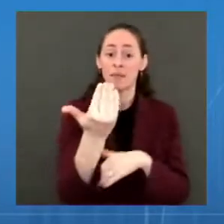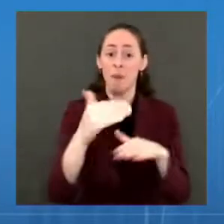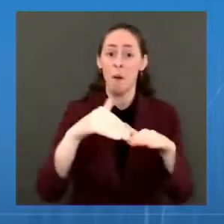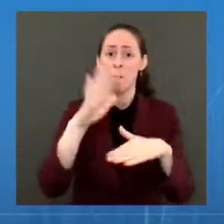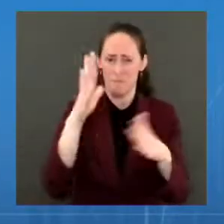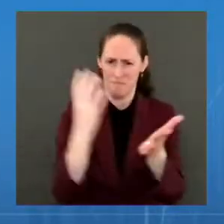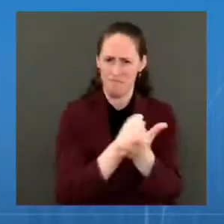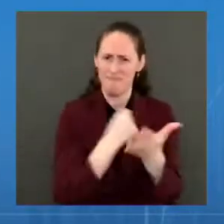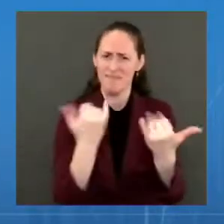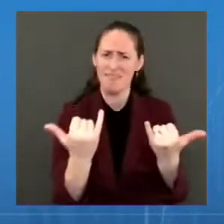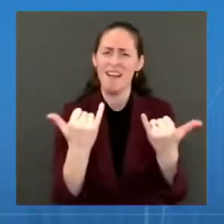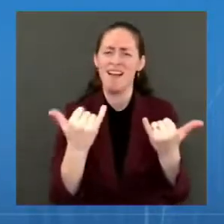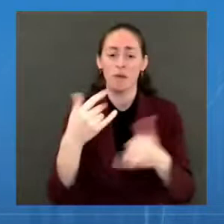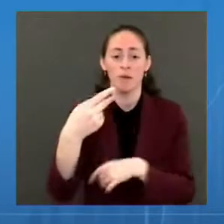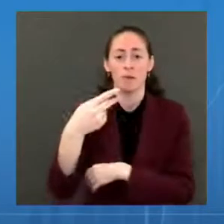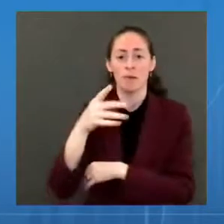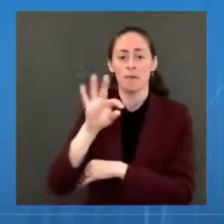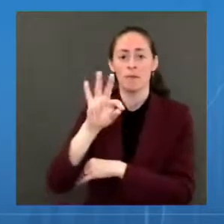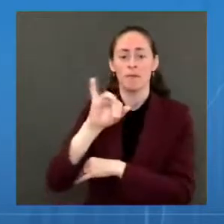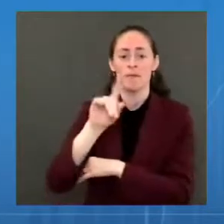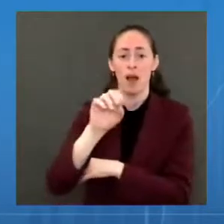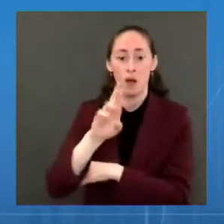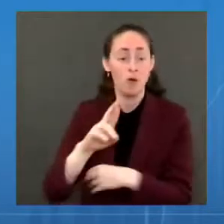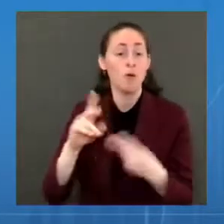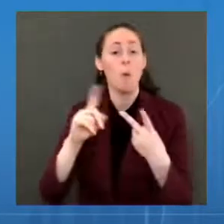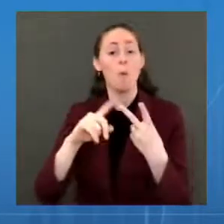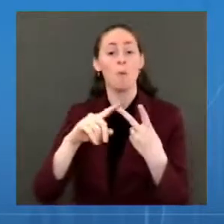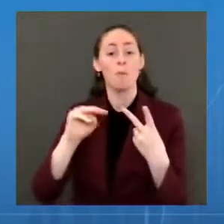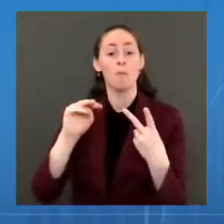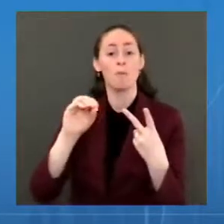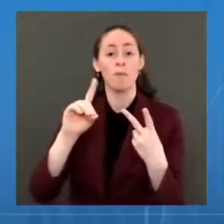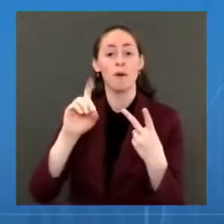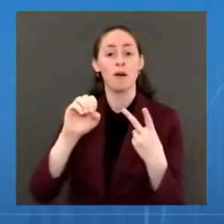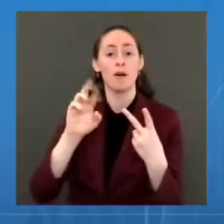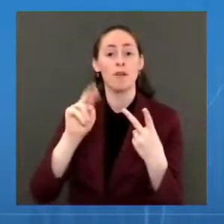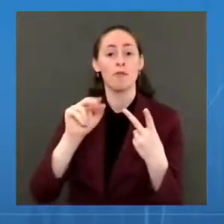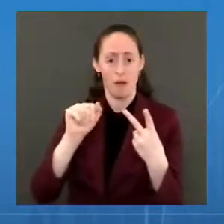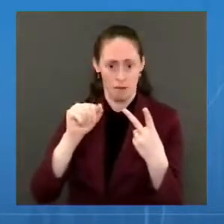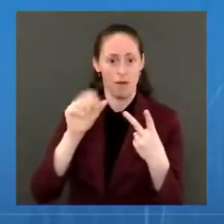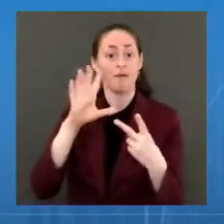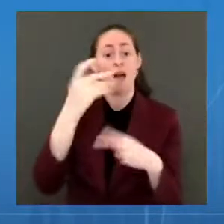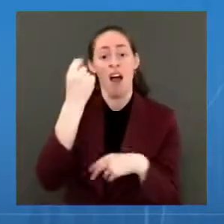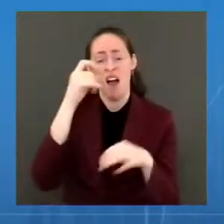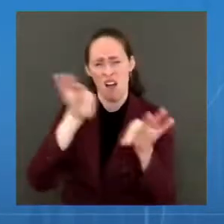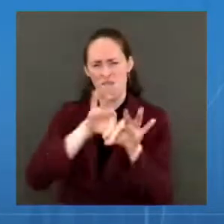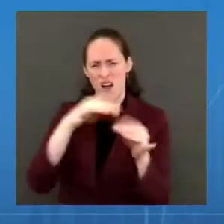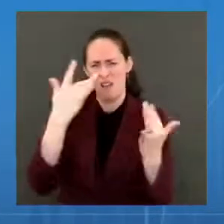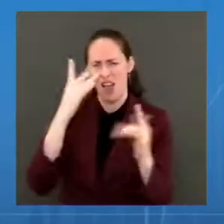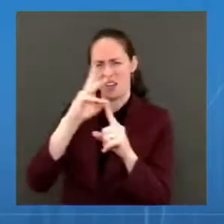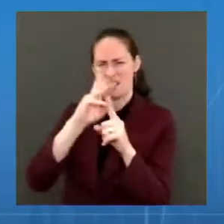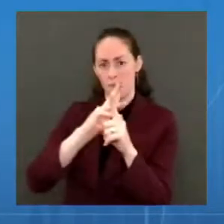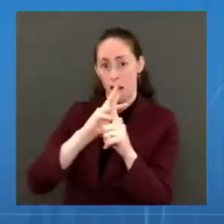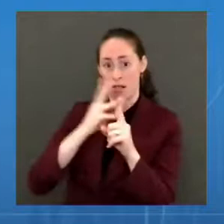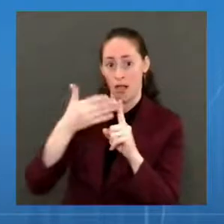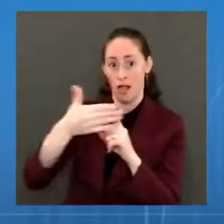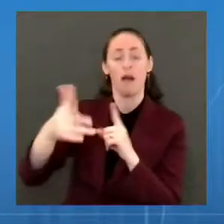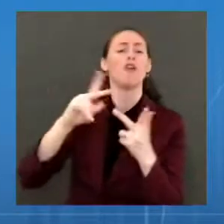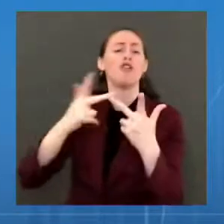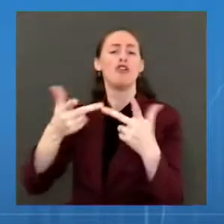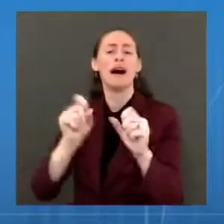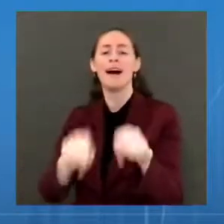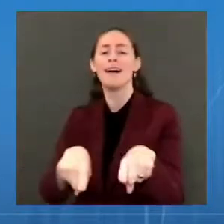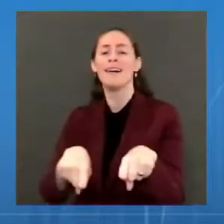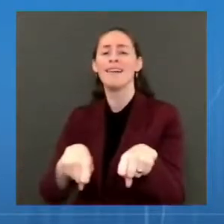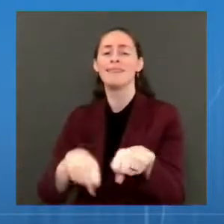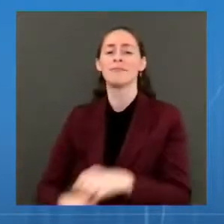Pfizer-BioNTech or Moderna vaccine at least 6 months after their second dose. That means everyone over 18 years